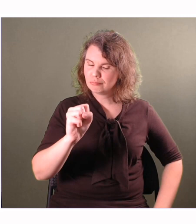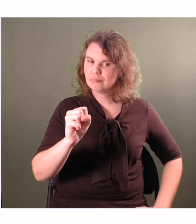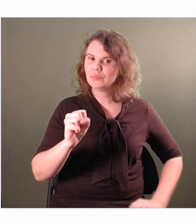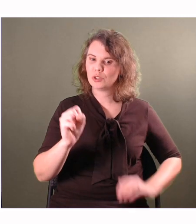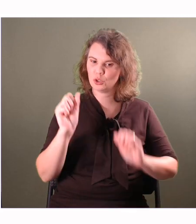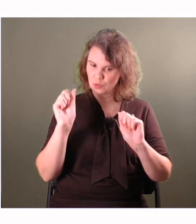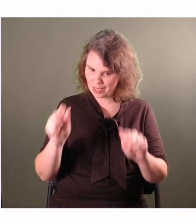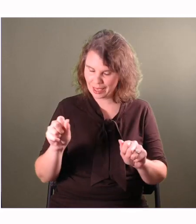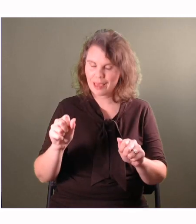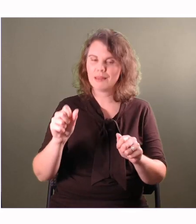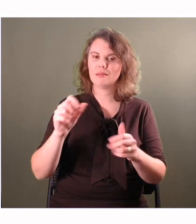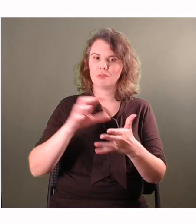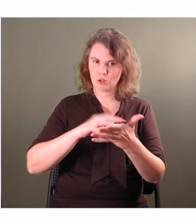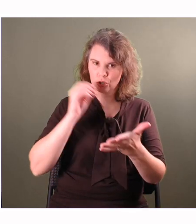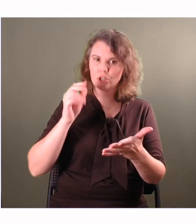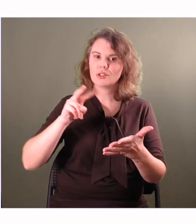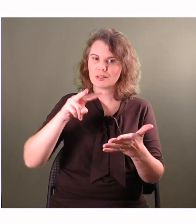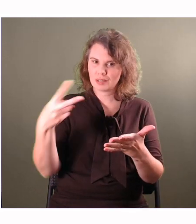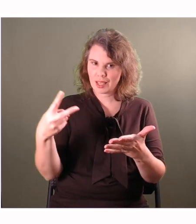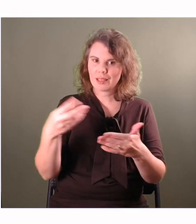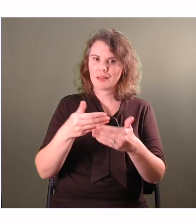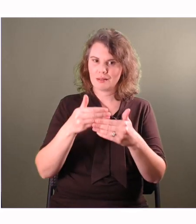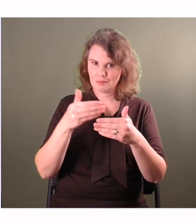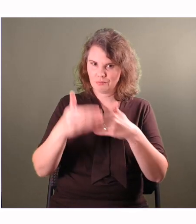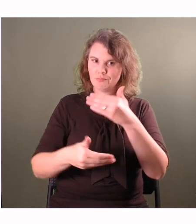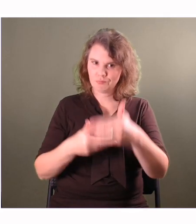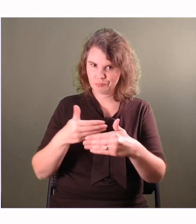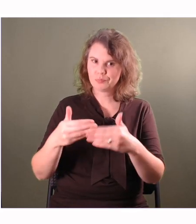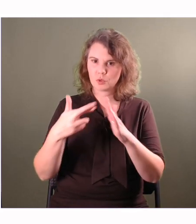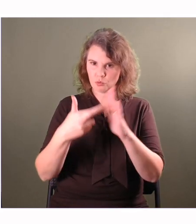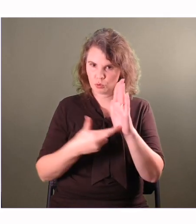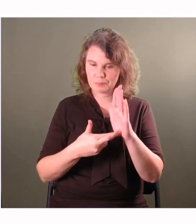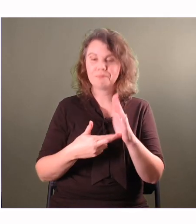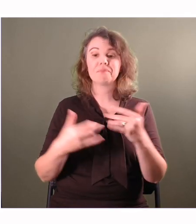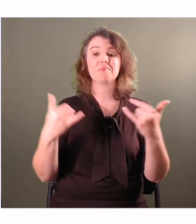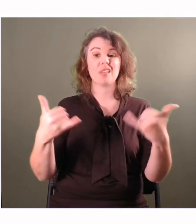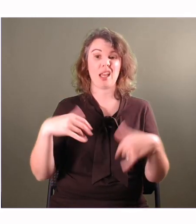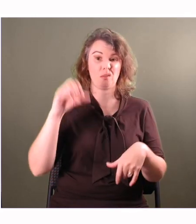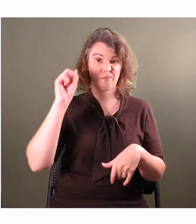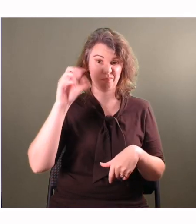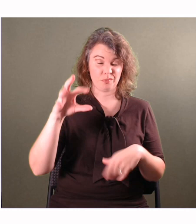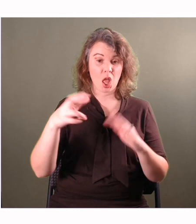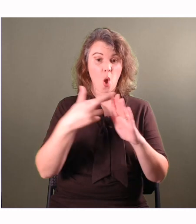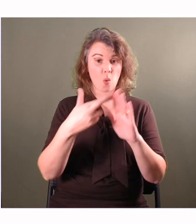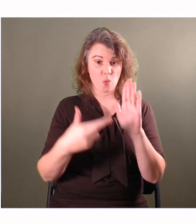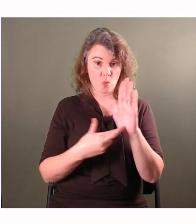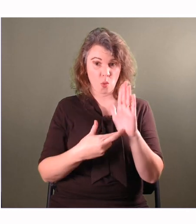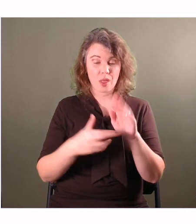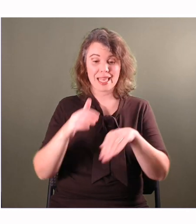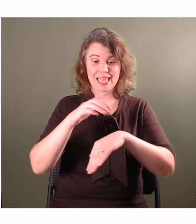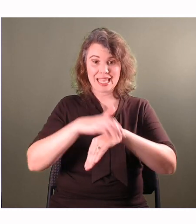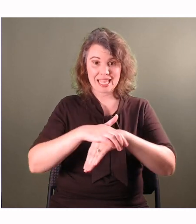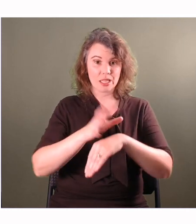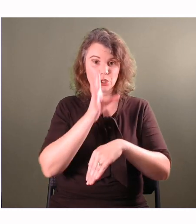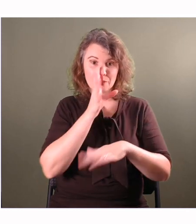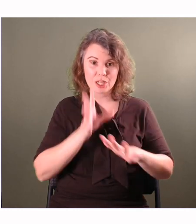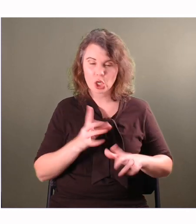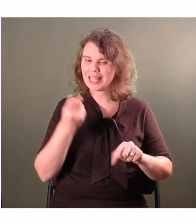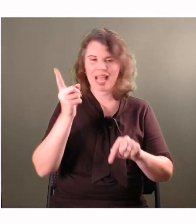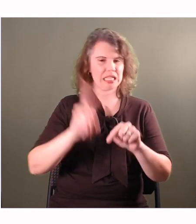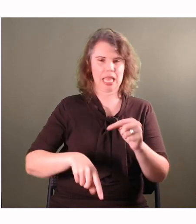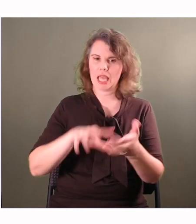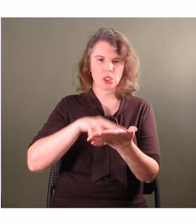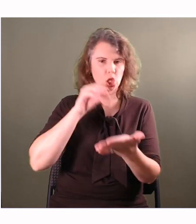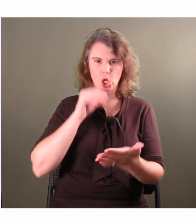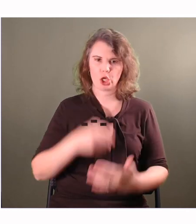real ability to learn these second-order rules. Here's a rule that English speakers